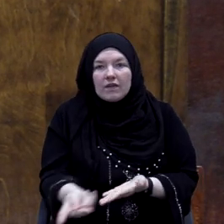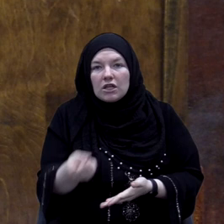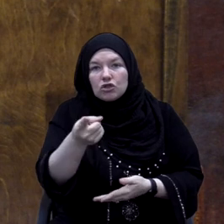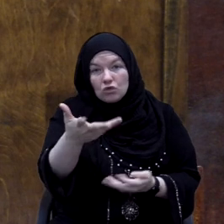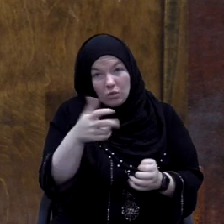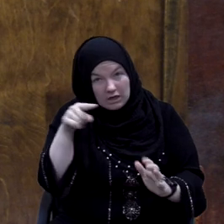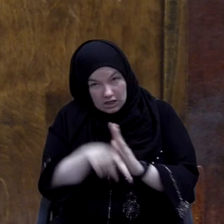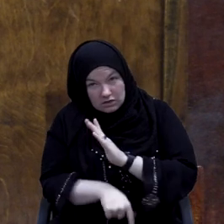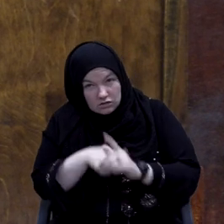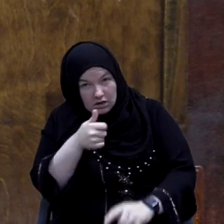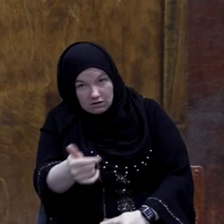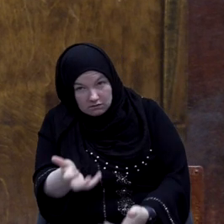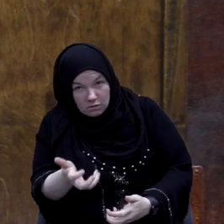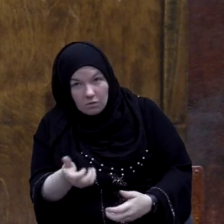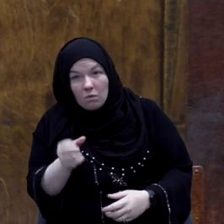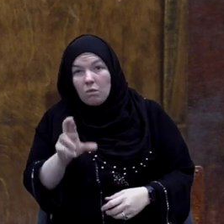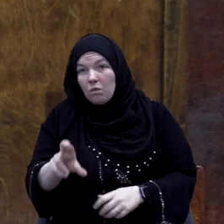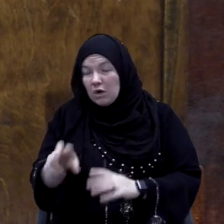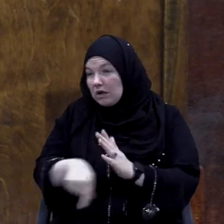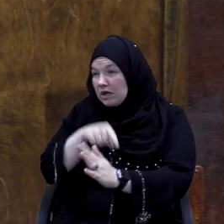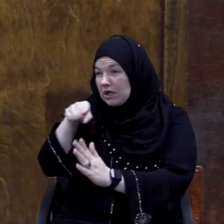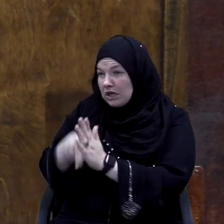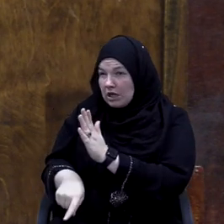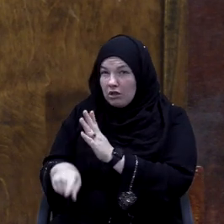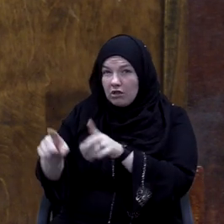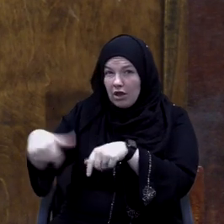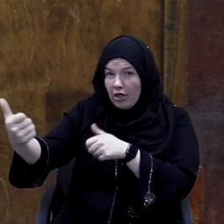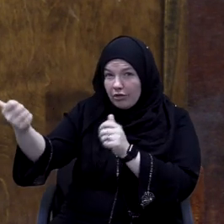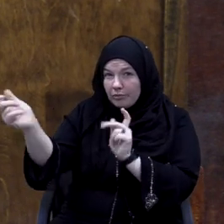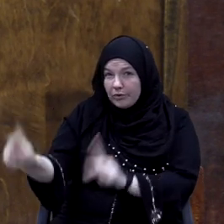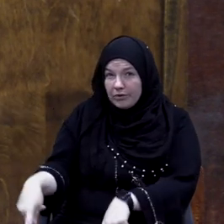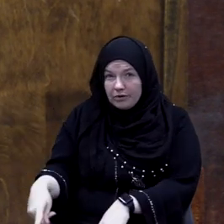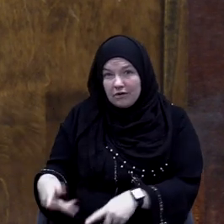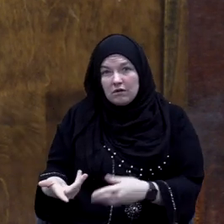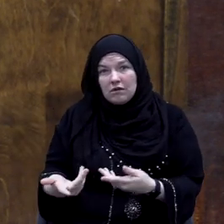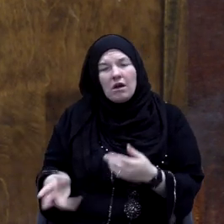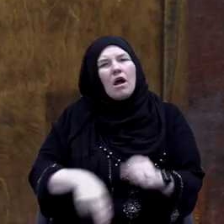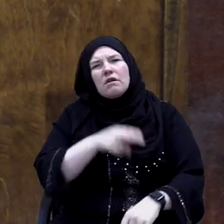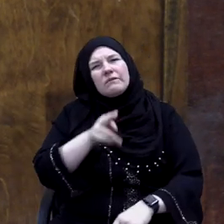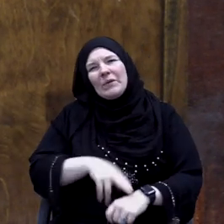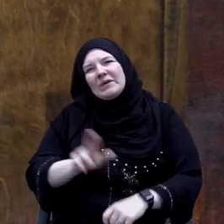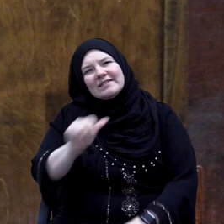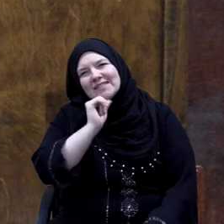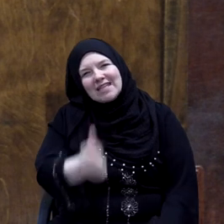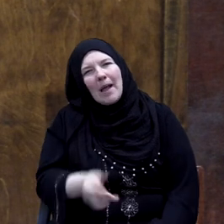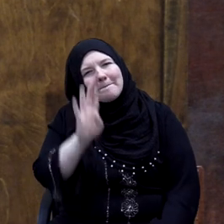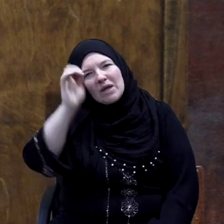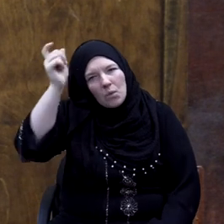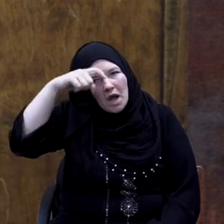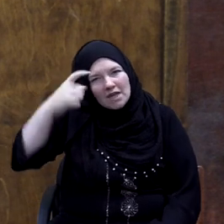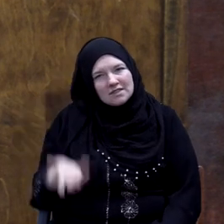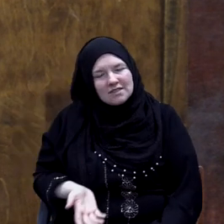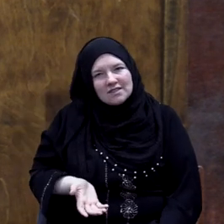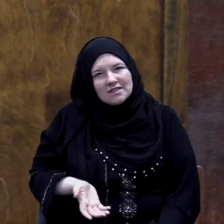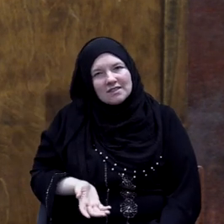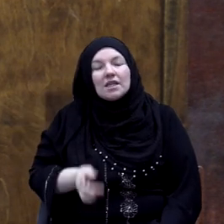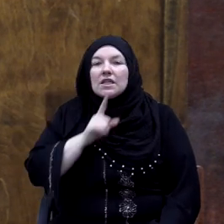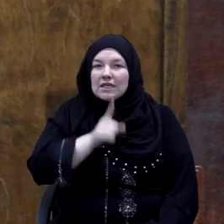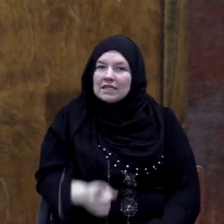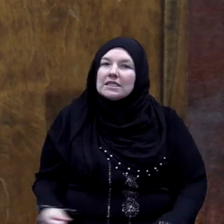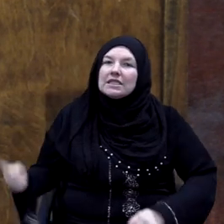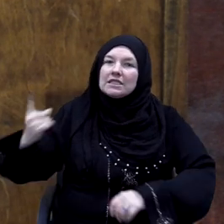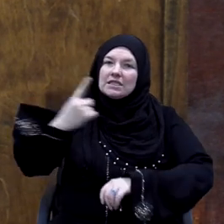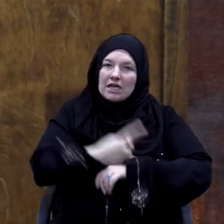to kill yourself or kill your adversary? Of course not. Be wise. There is a day